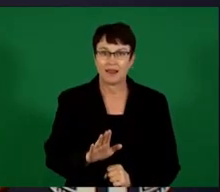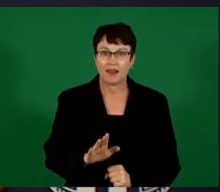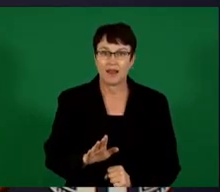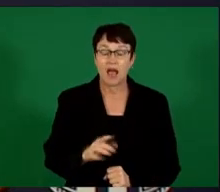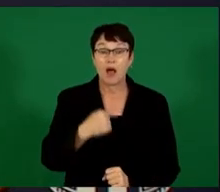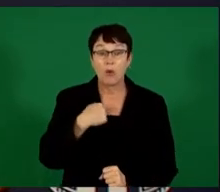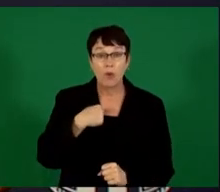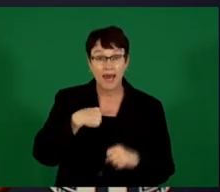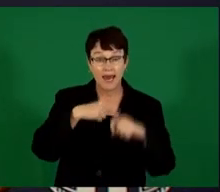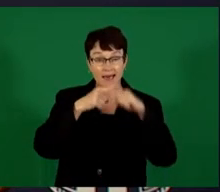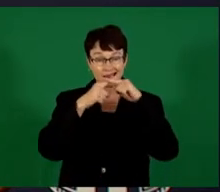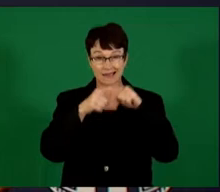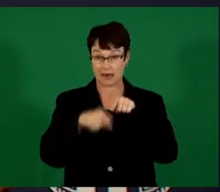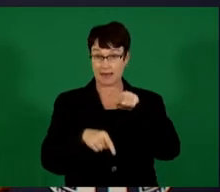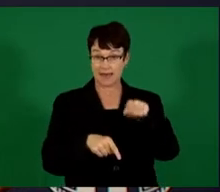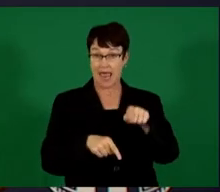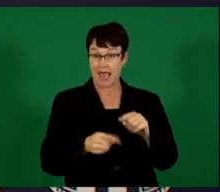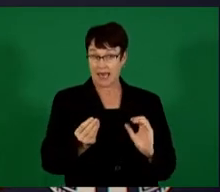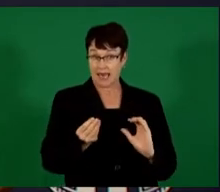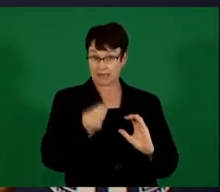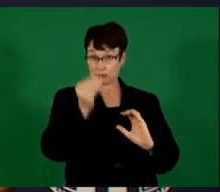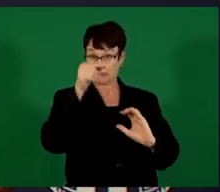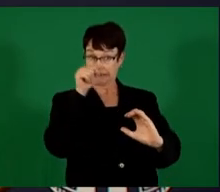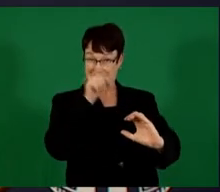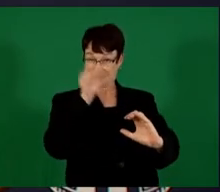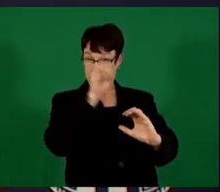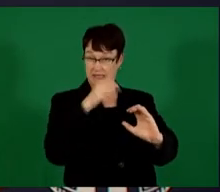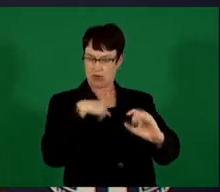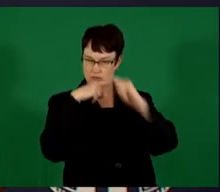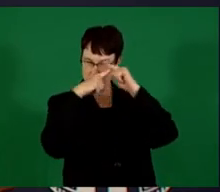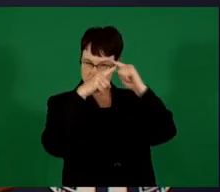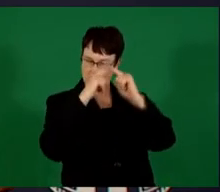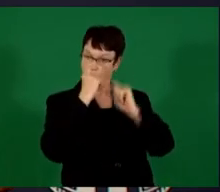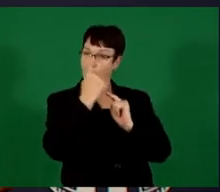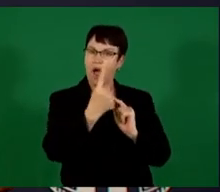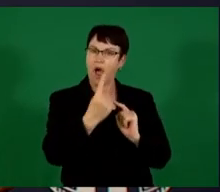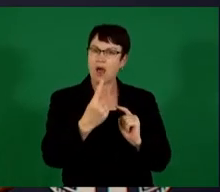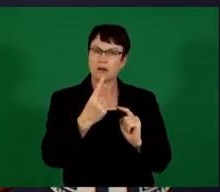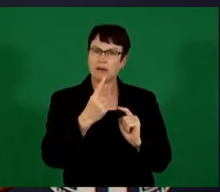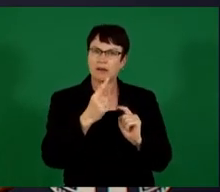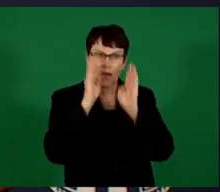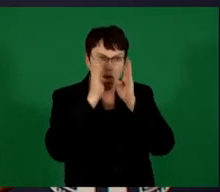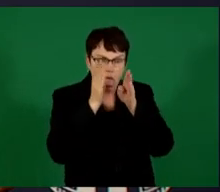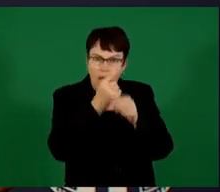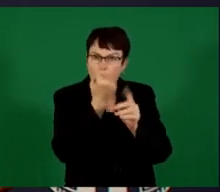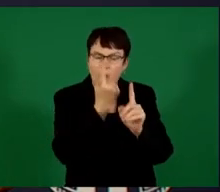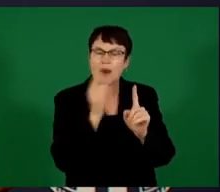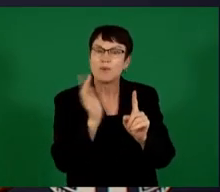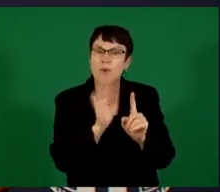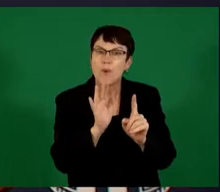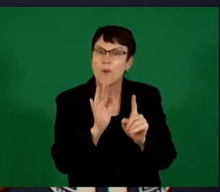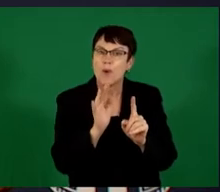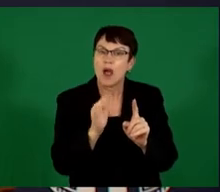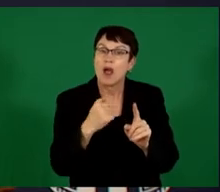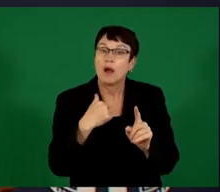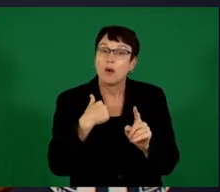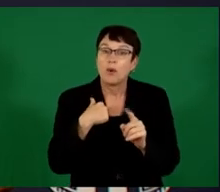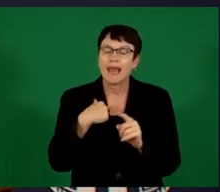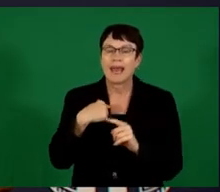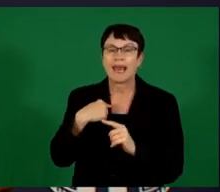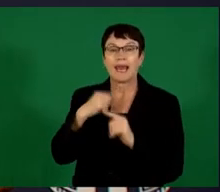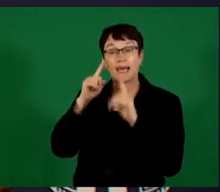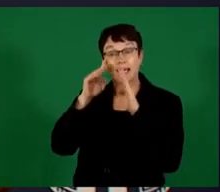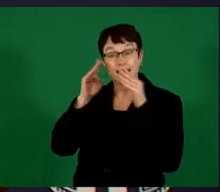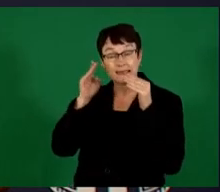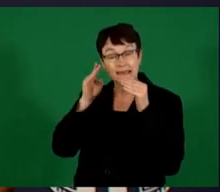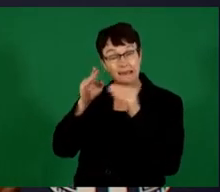rates. So we can't talk about reaching the end of a hiking cycle. We are targeting inflation. If